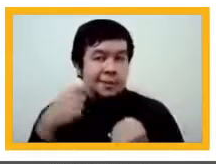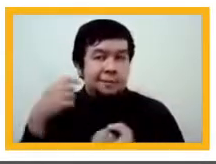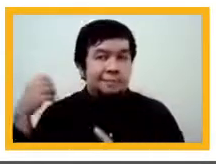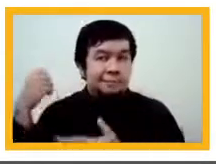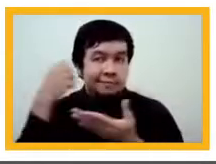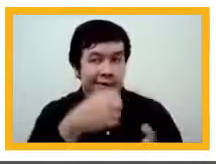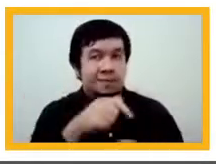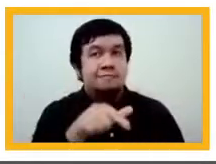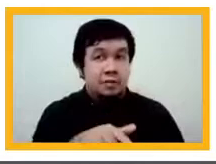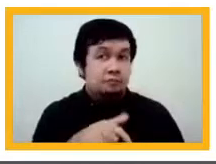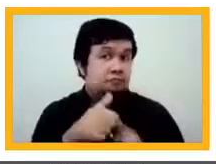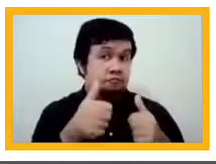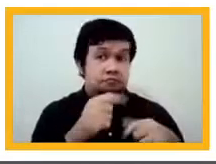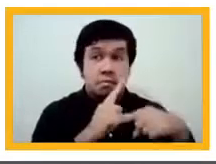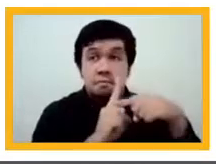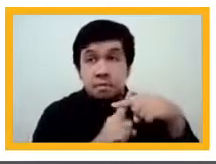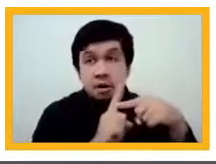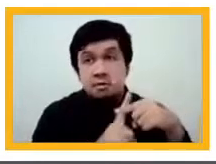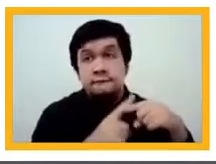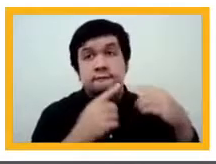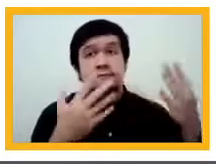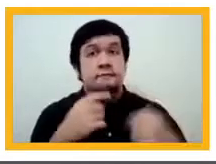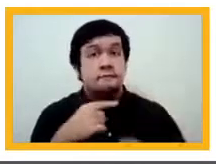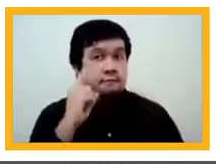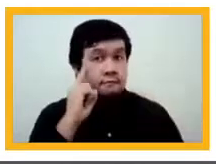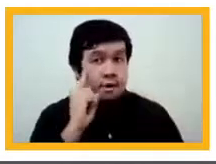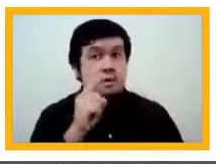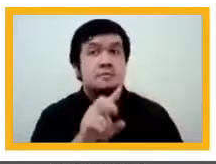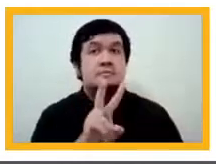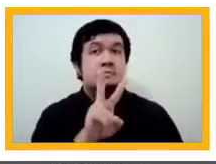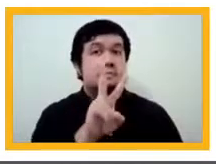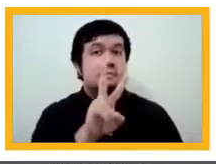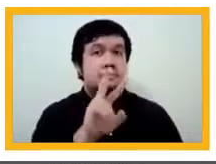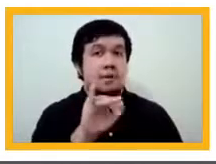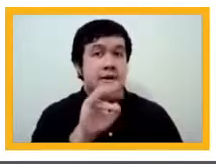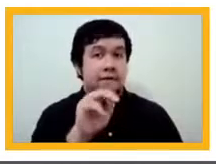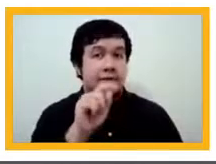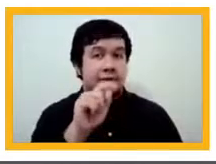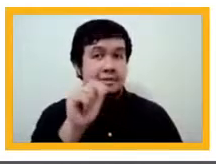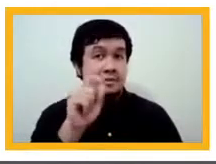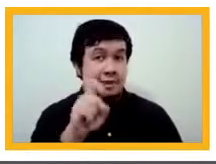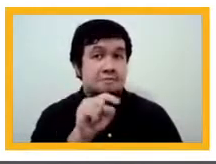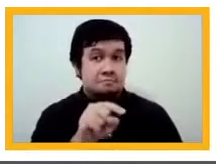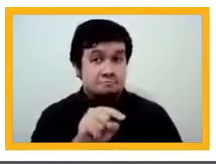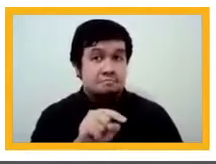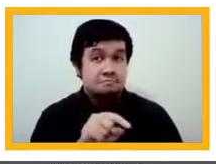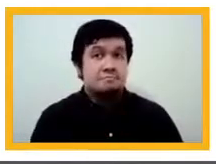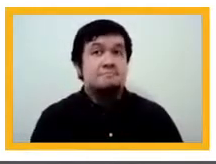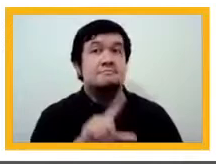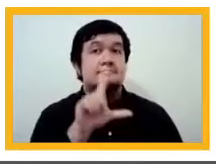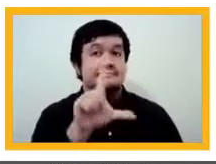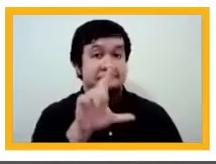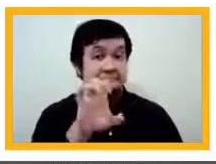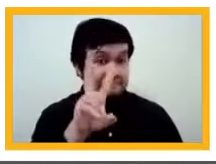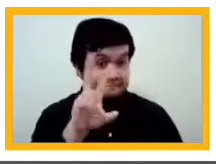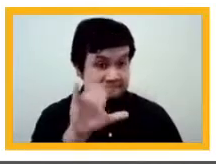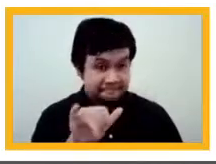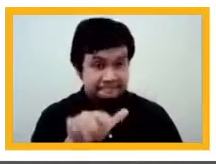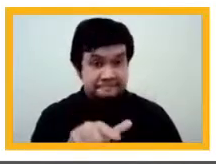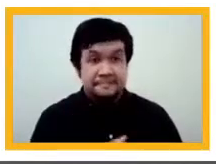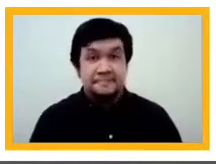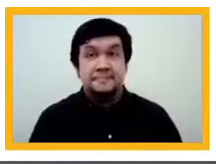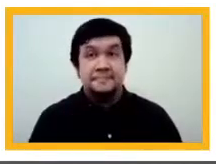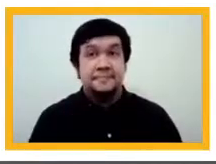levies, grants. I know Singapore is giving grants to foreign companies to come in and train